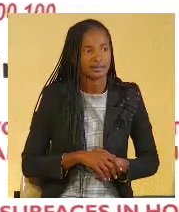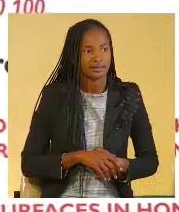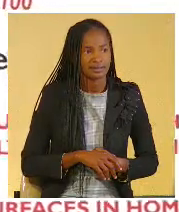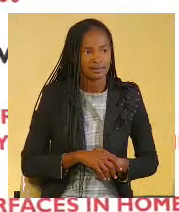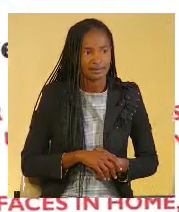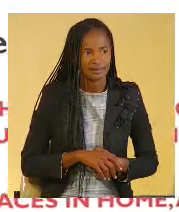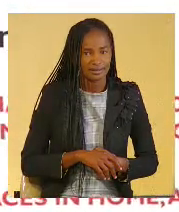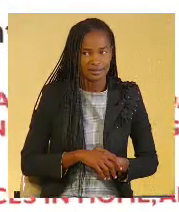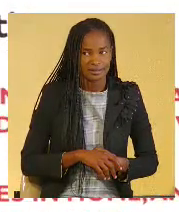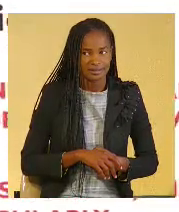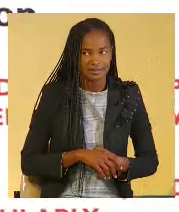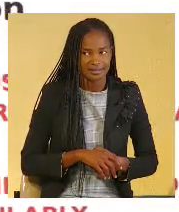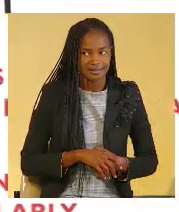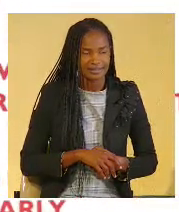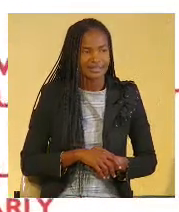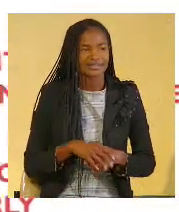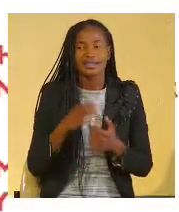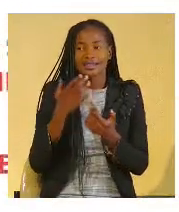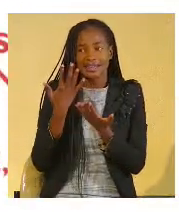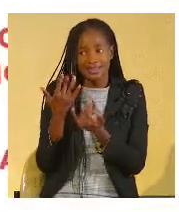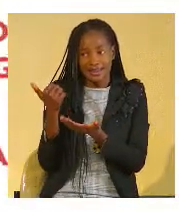down so that you...